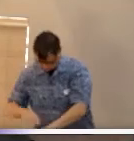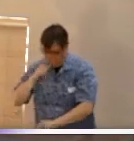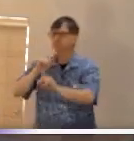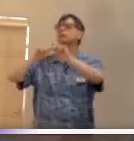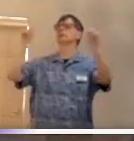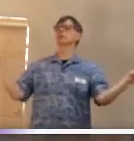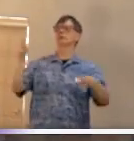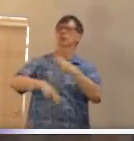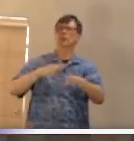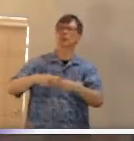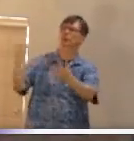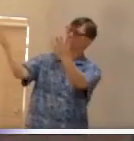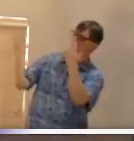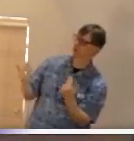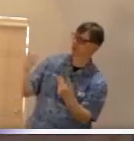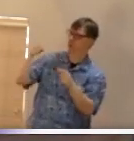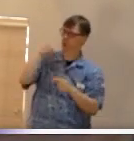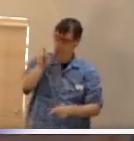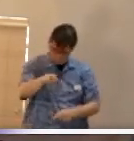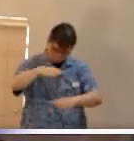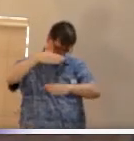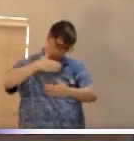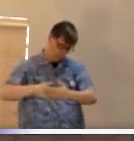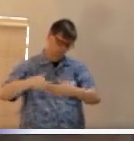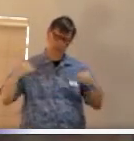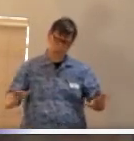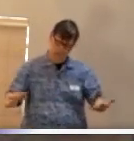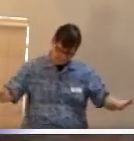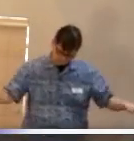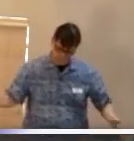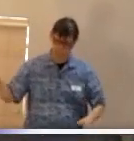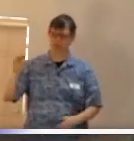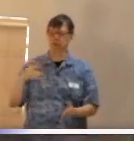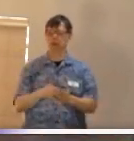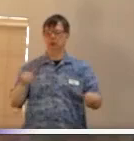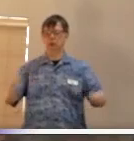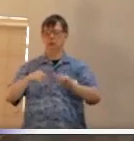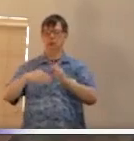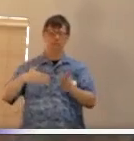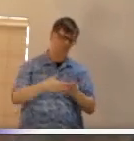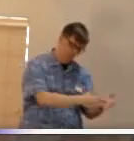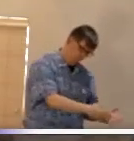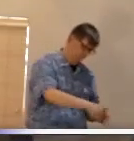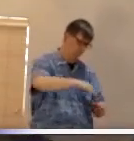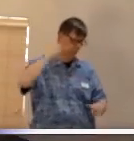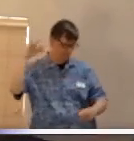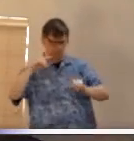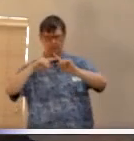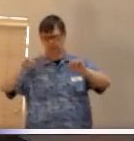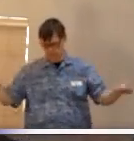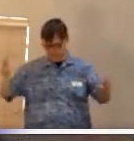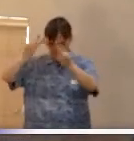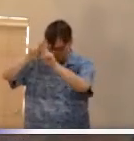types of people coming into your experience, and you start to move a little bit differently, and you start to